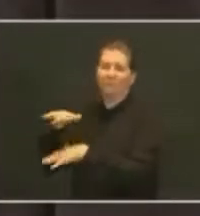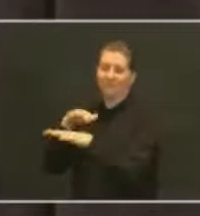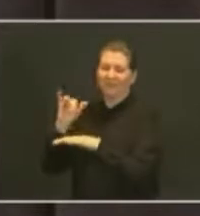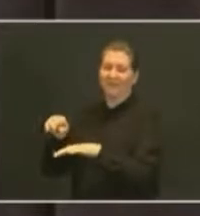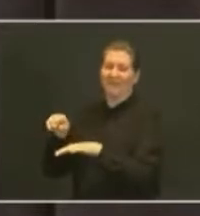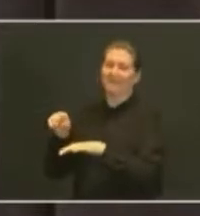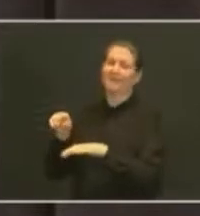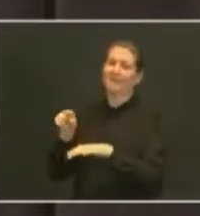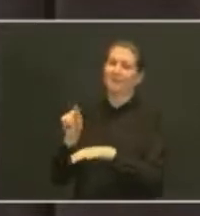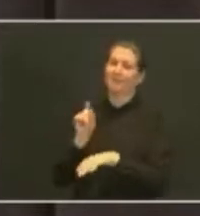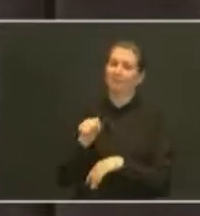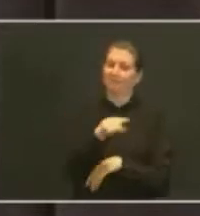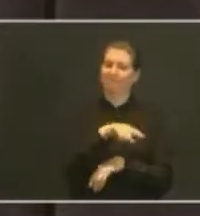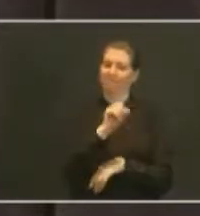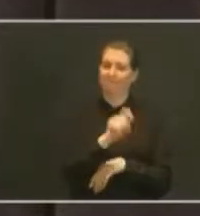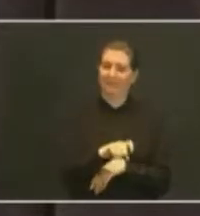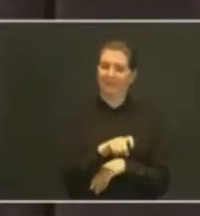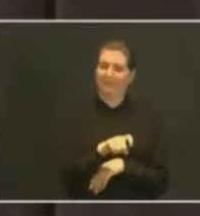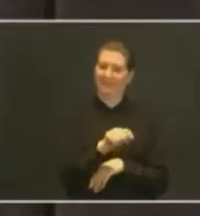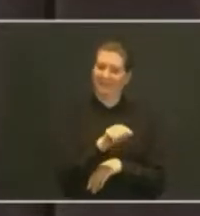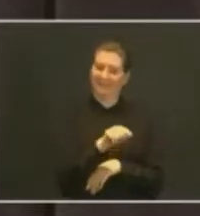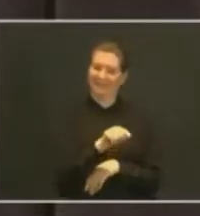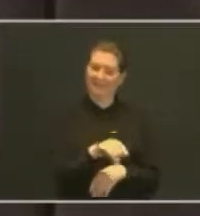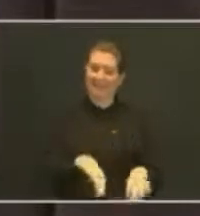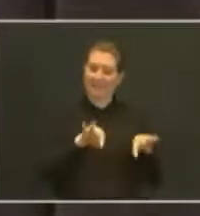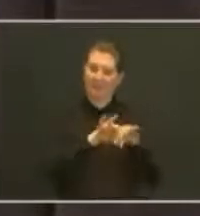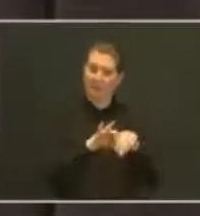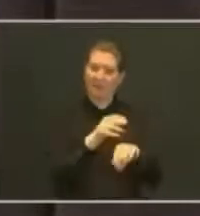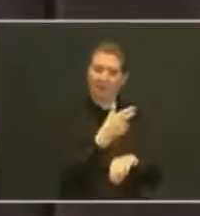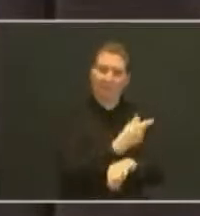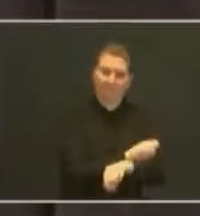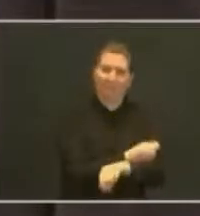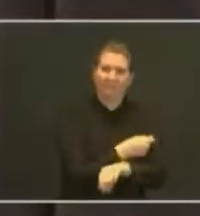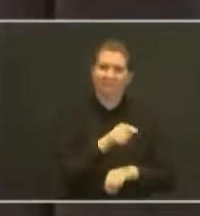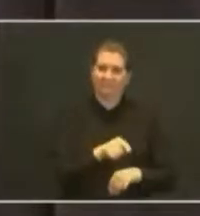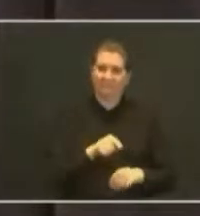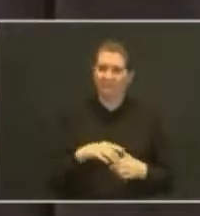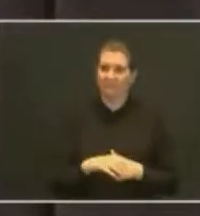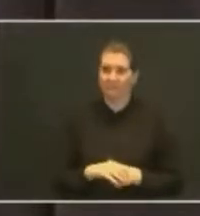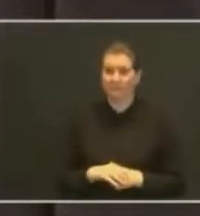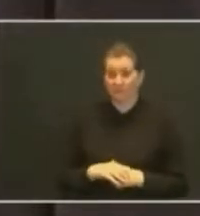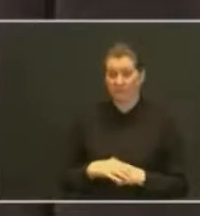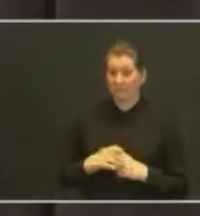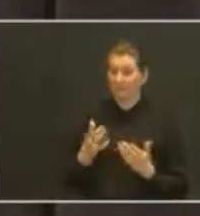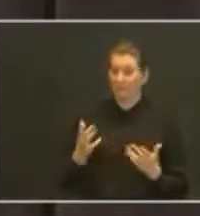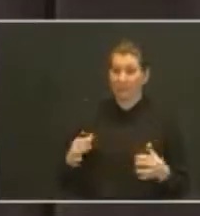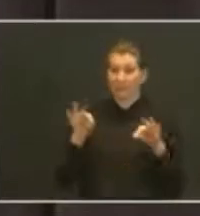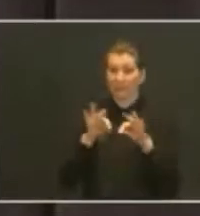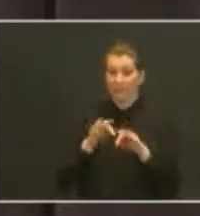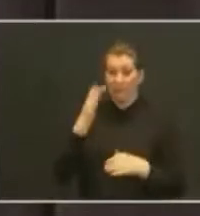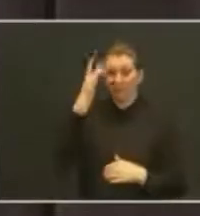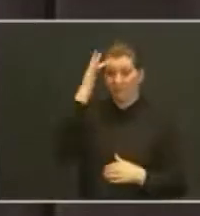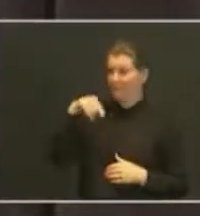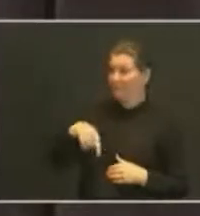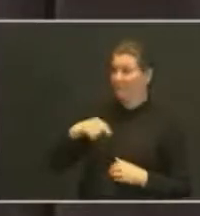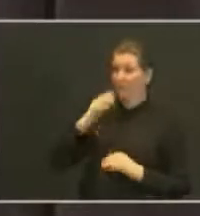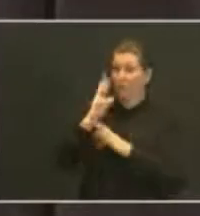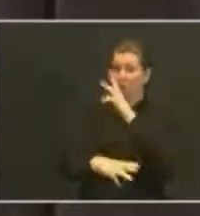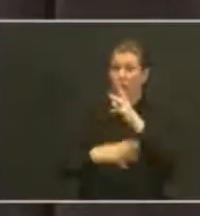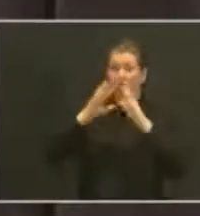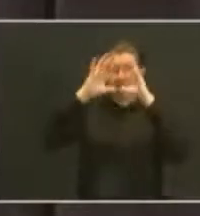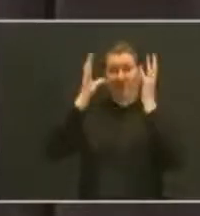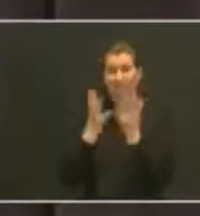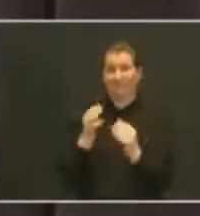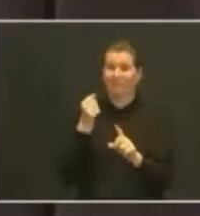so heavily on our healthcare workers because we are in a pandemic and we need our healthcare